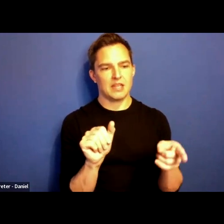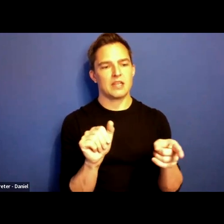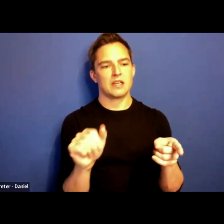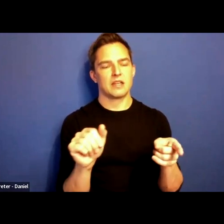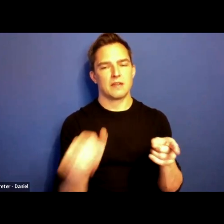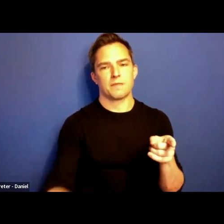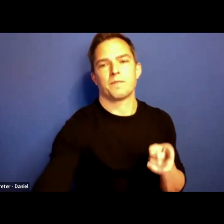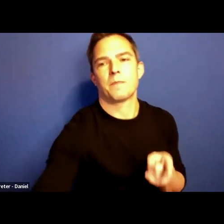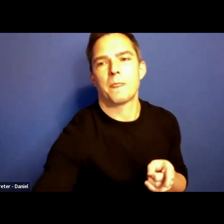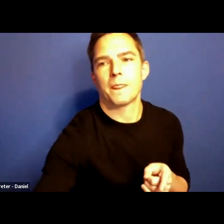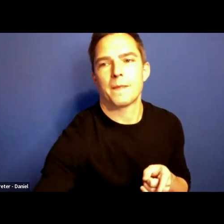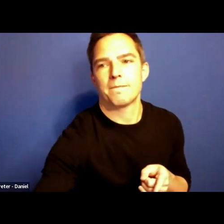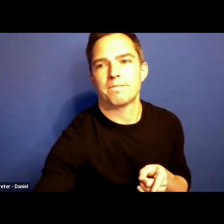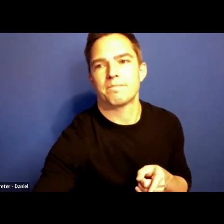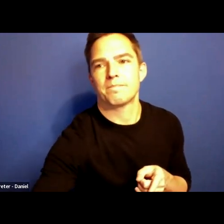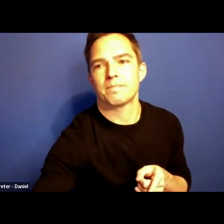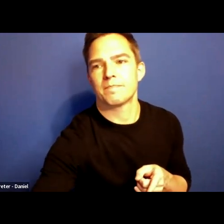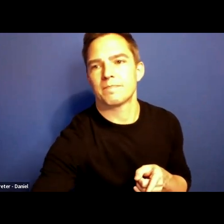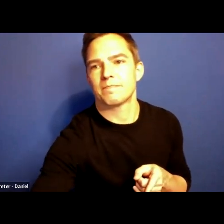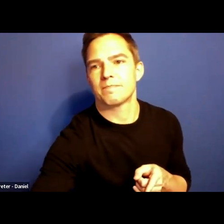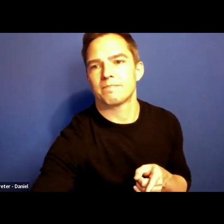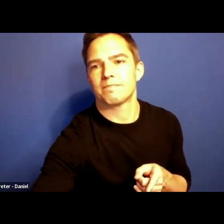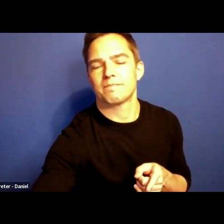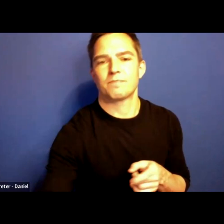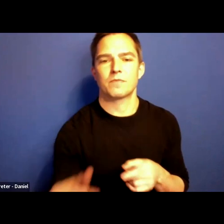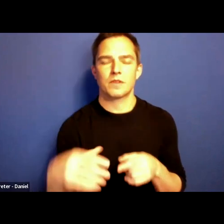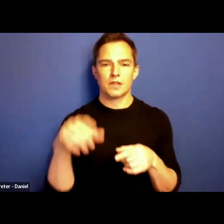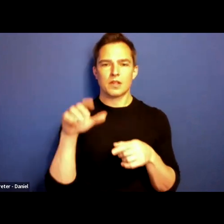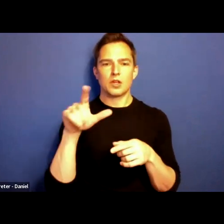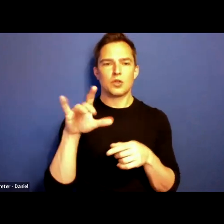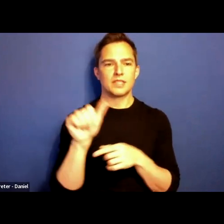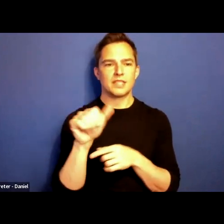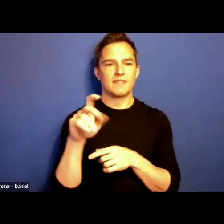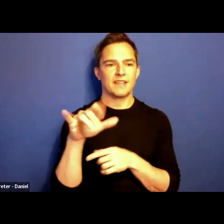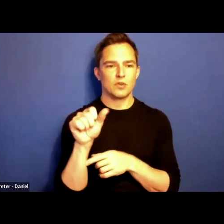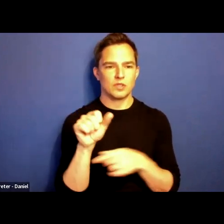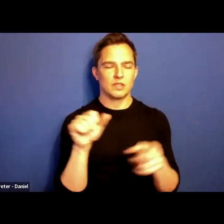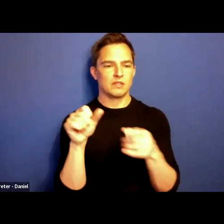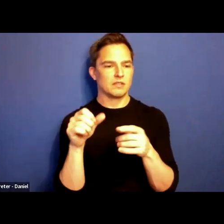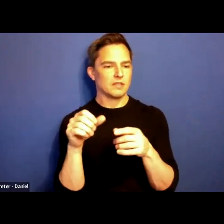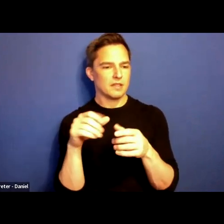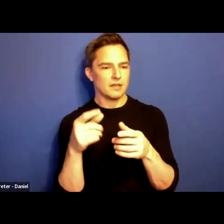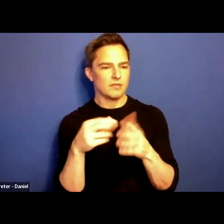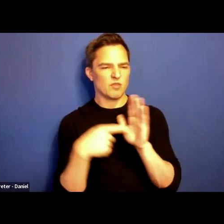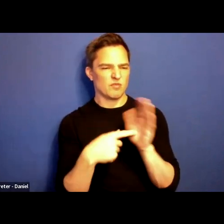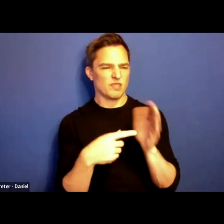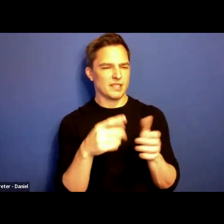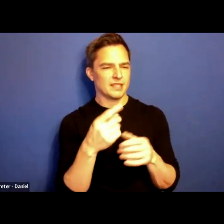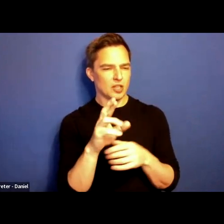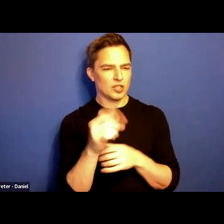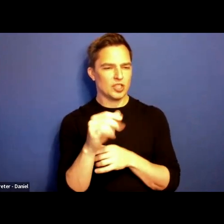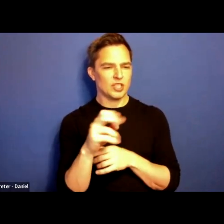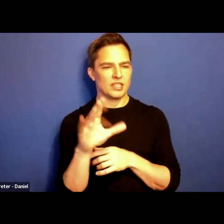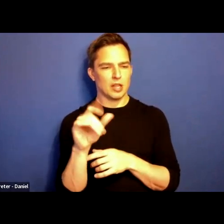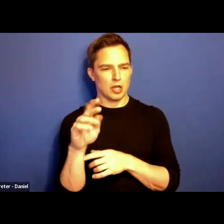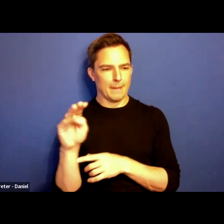in Boston. Lucy Rios from Rhode Island Coalition Against Domestic Violence. Monet Johnson